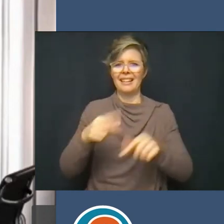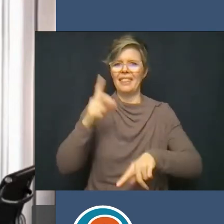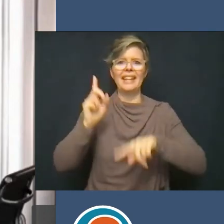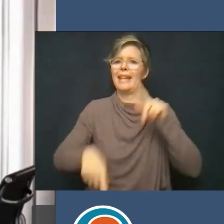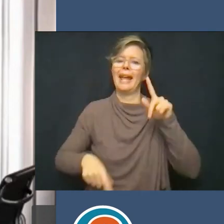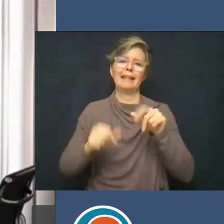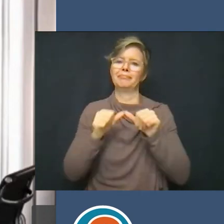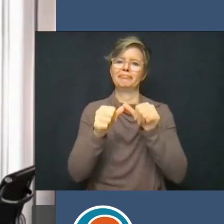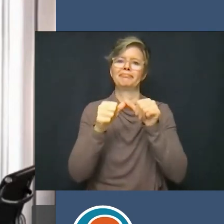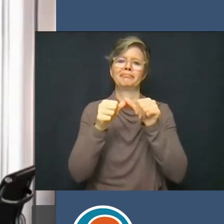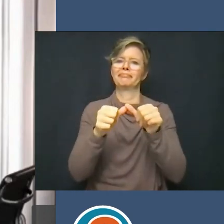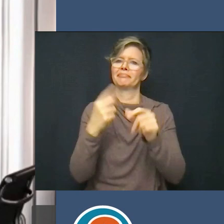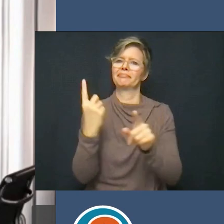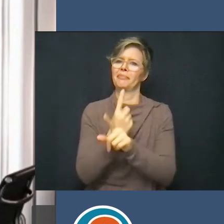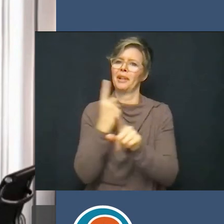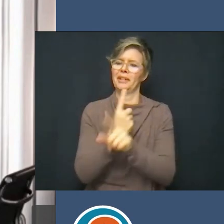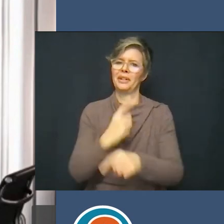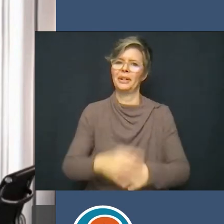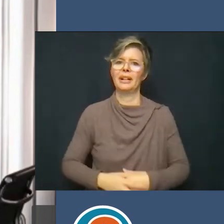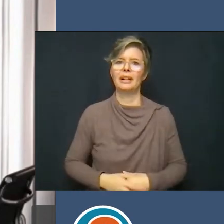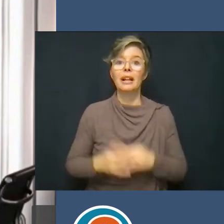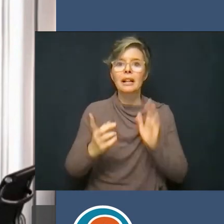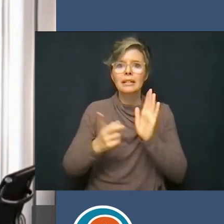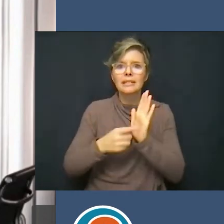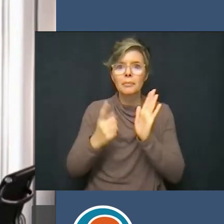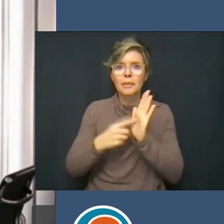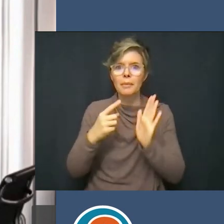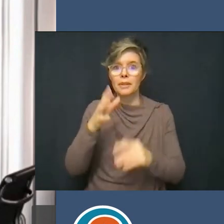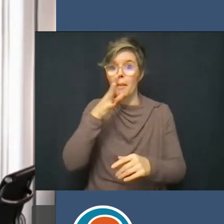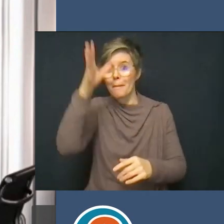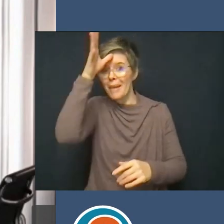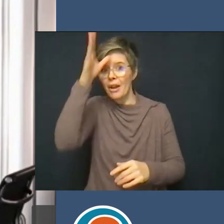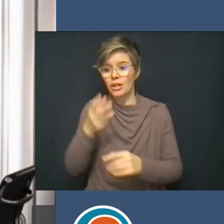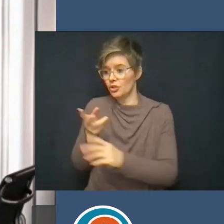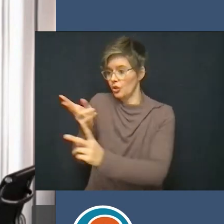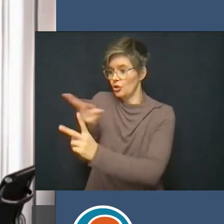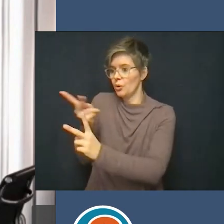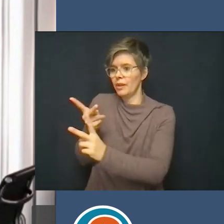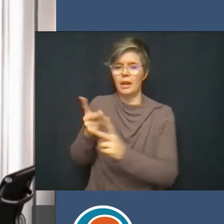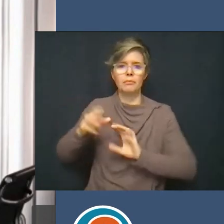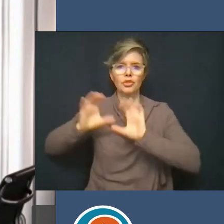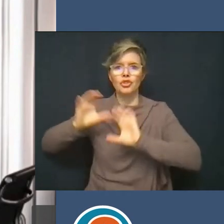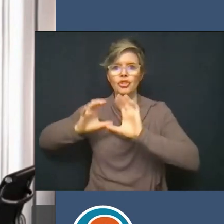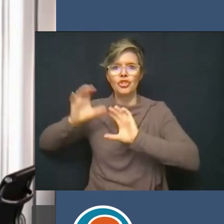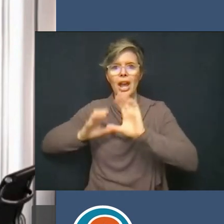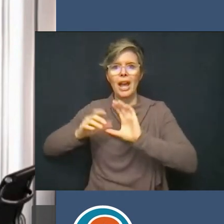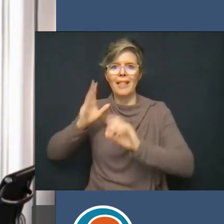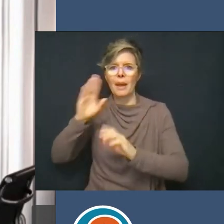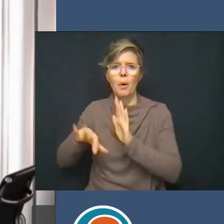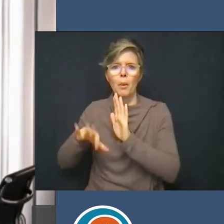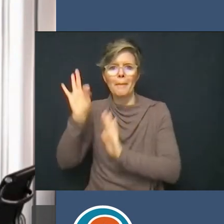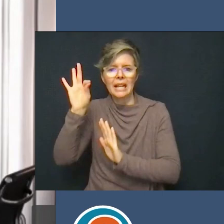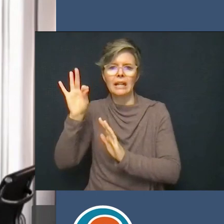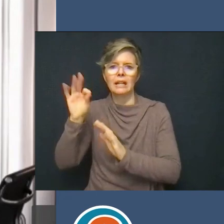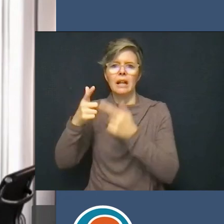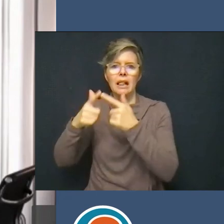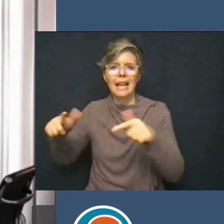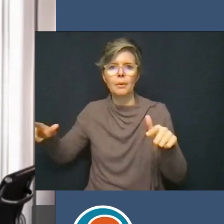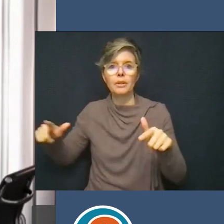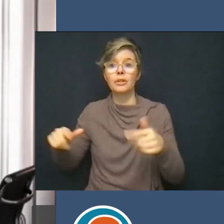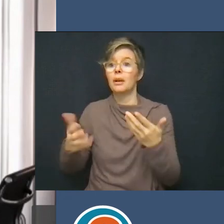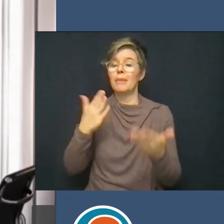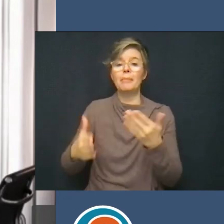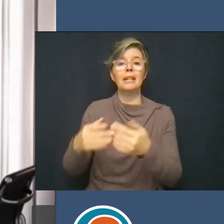talk to each other, they're going to talk in one language or another, right? When someone comes to visit, they're going to talk in some language or